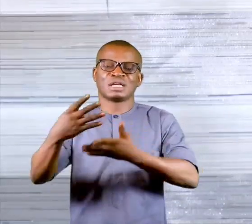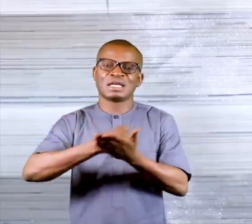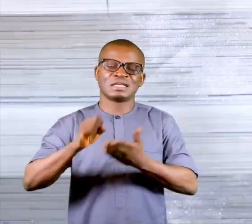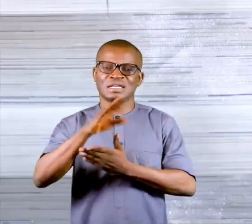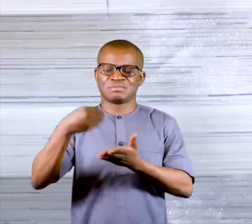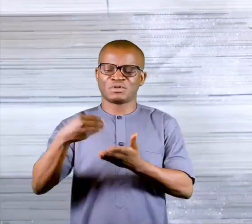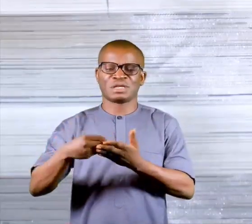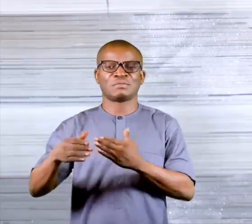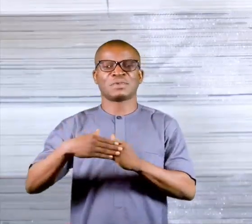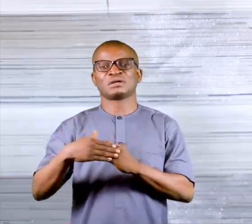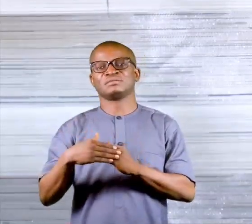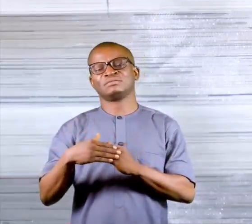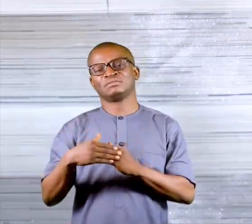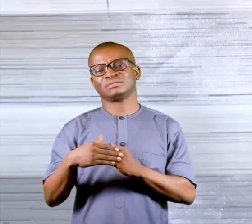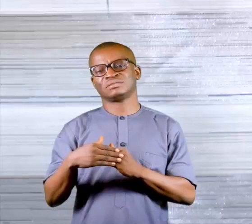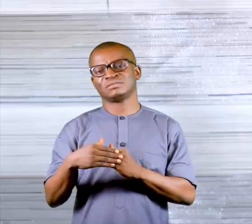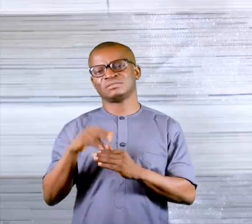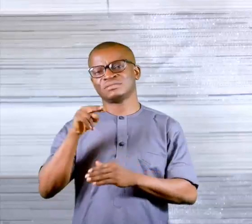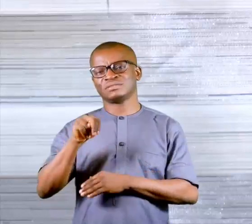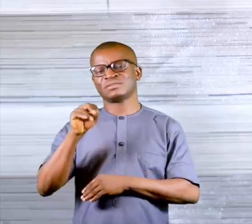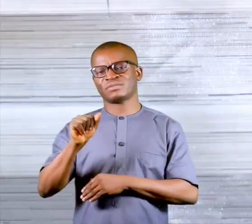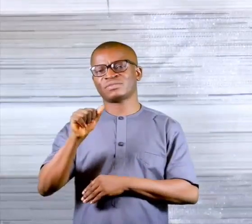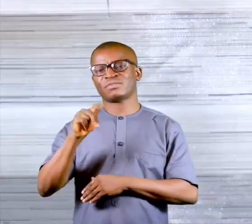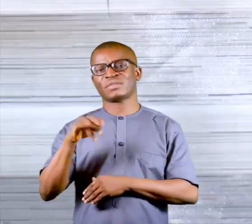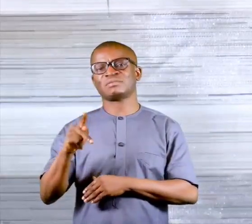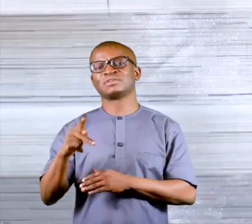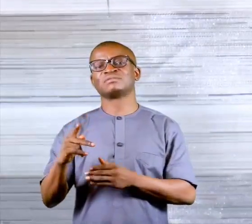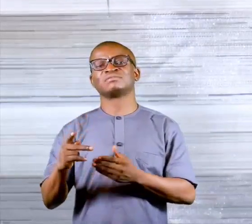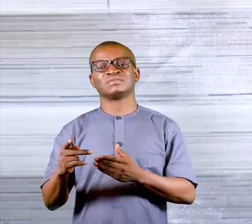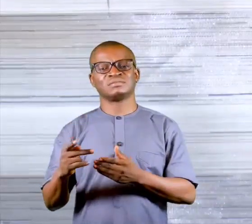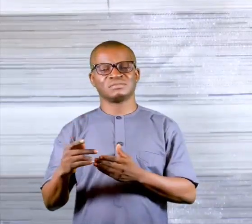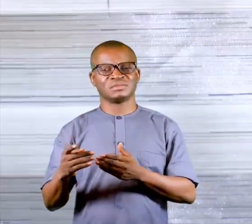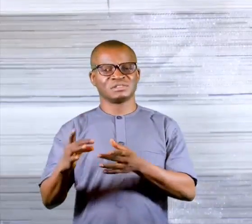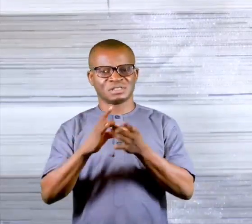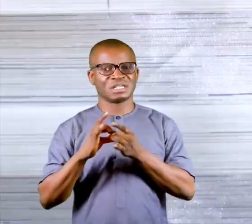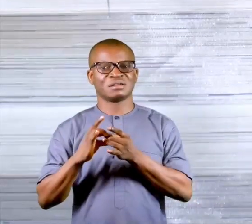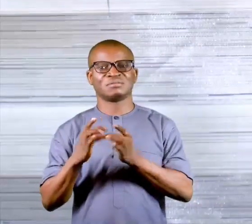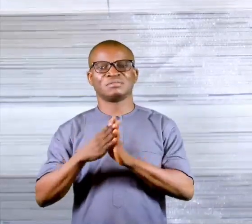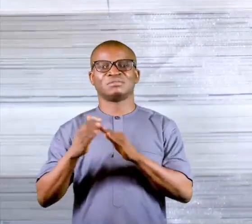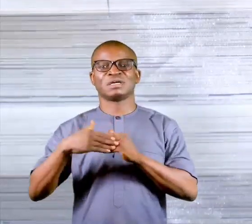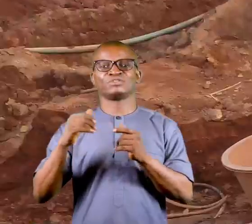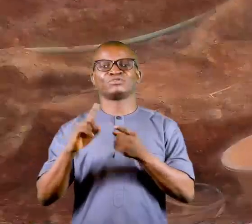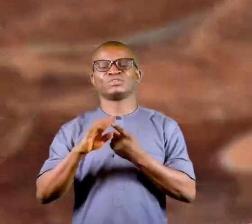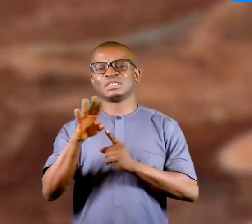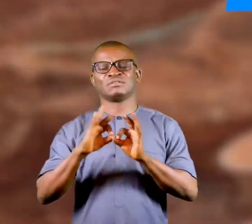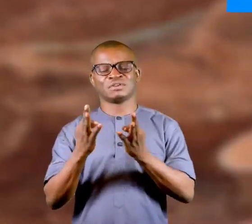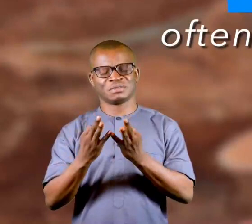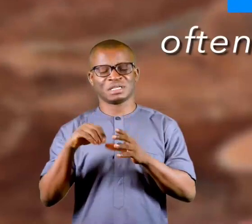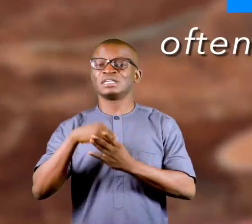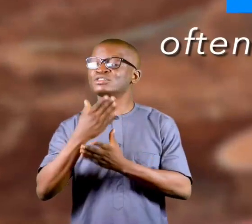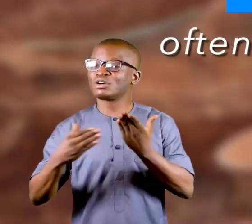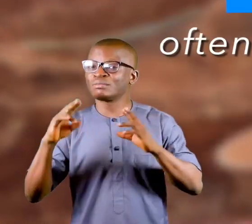back their money from their agents, and NAPTIP united them to their countries. In